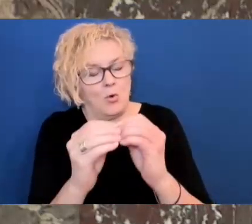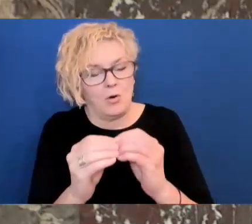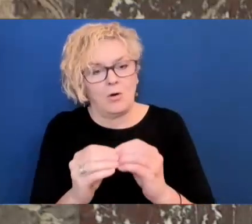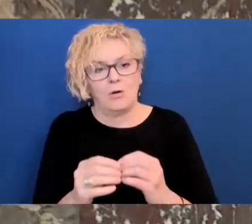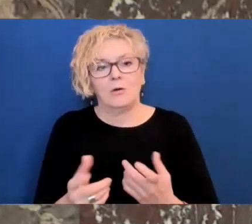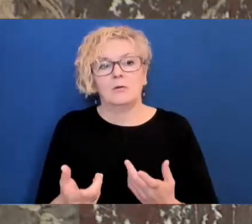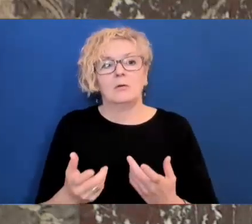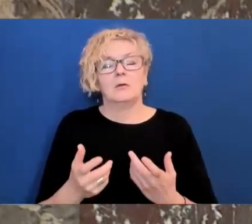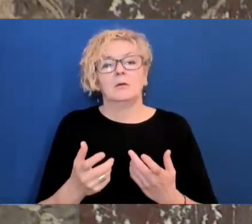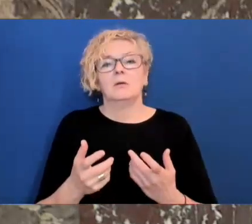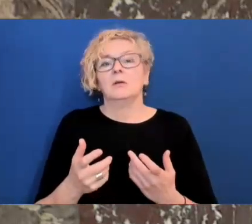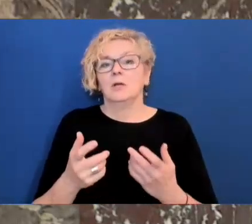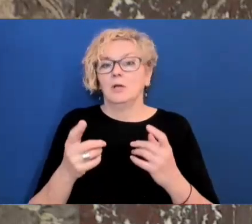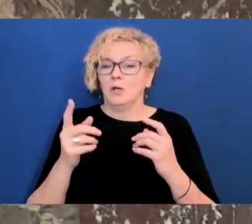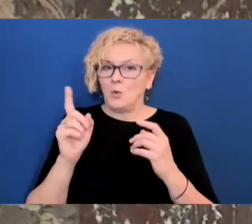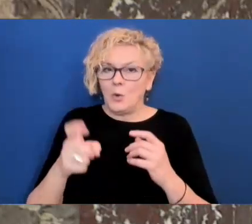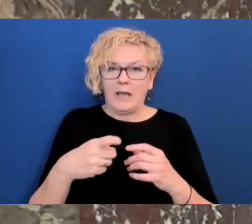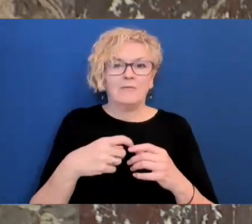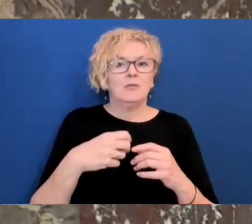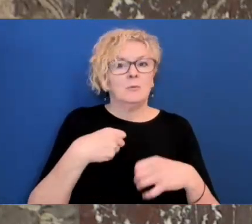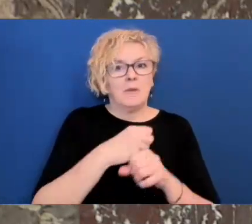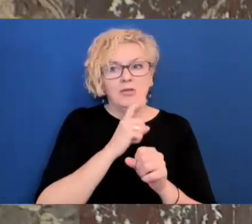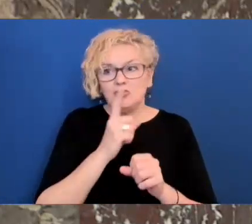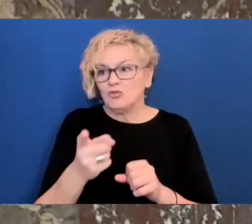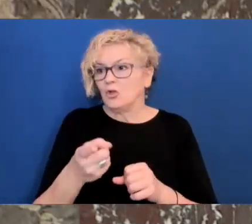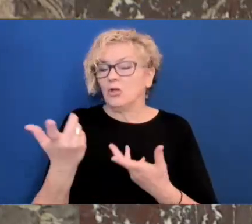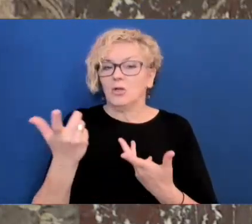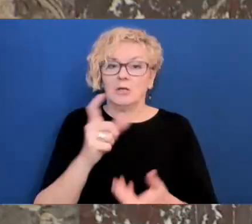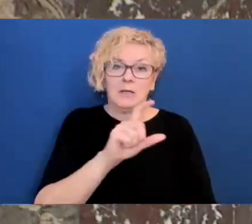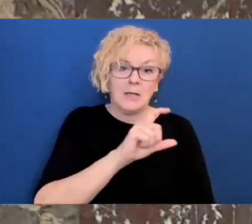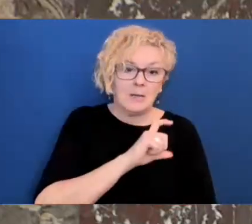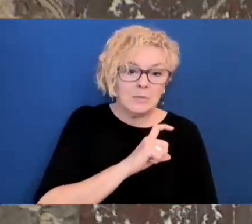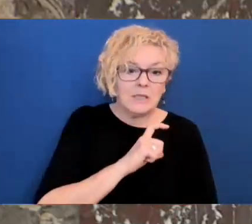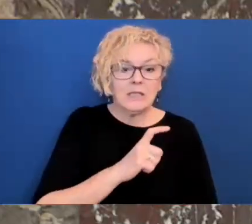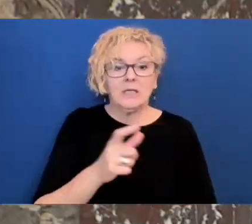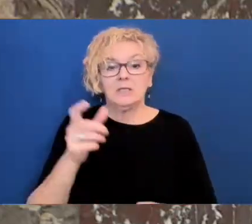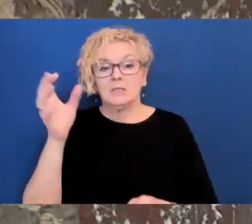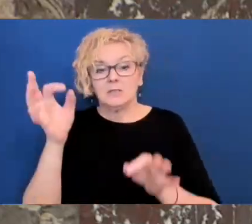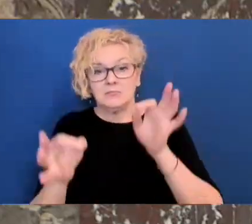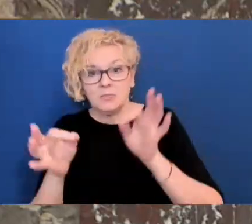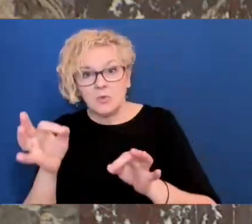Crown Council, social workers, mental health services, are working, and we'll continue to do that work,